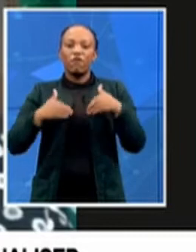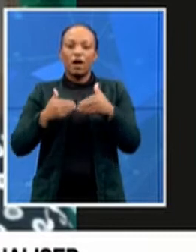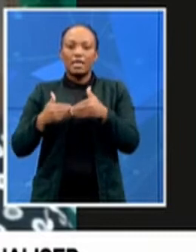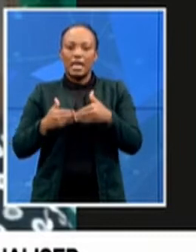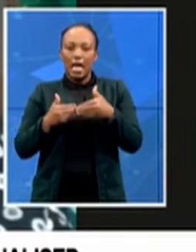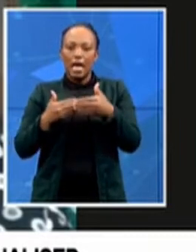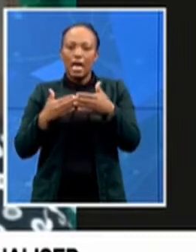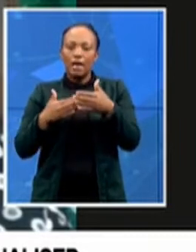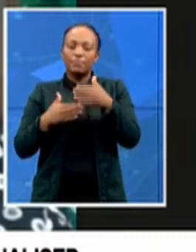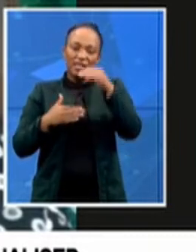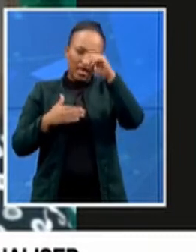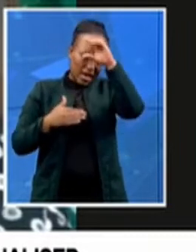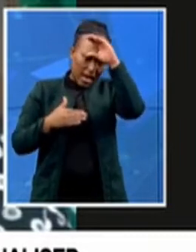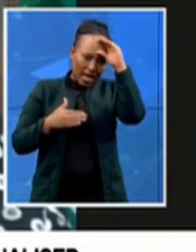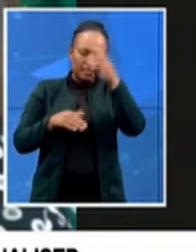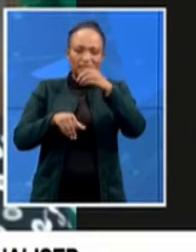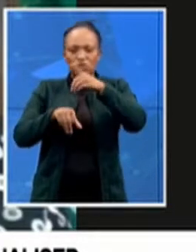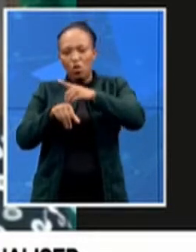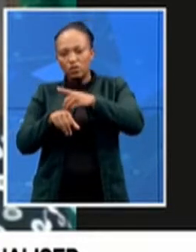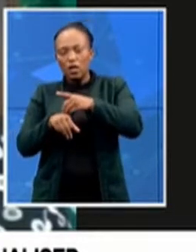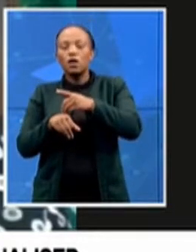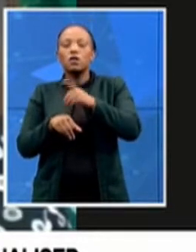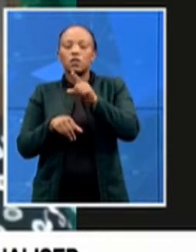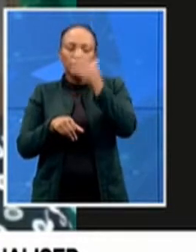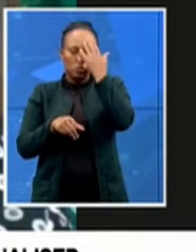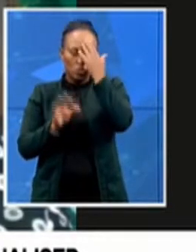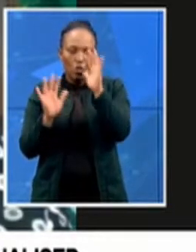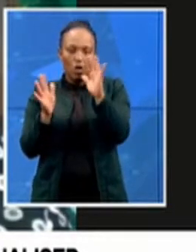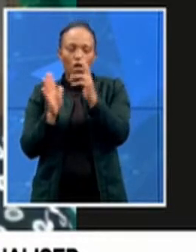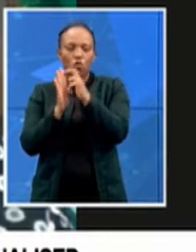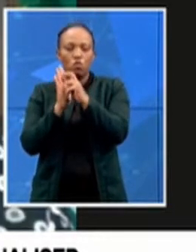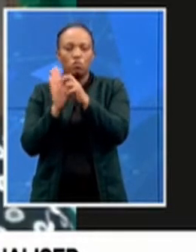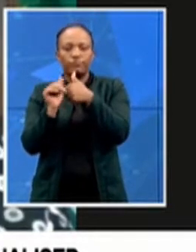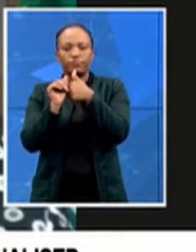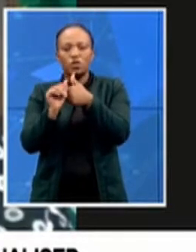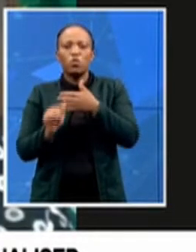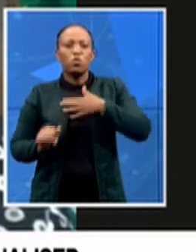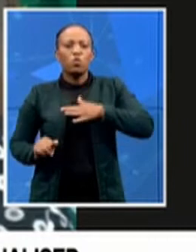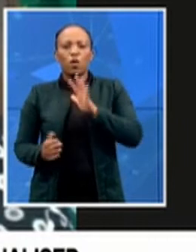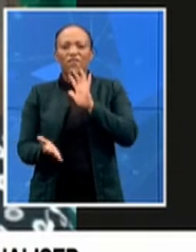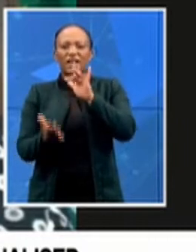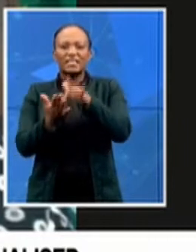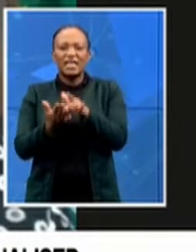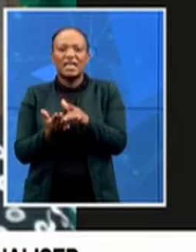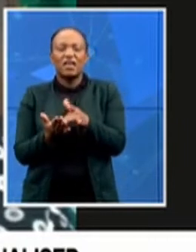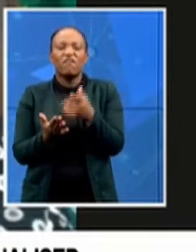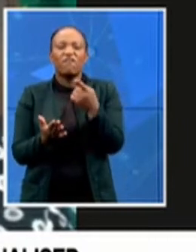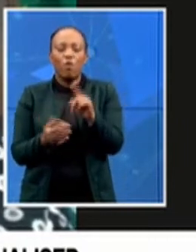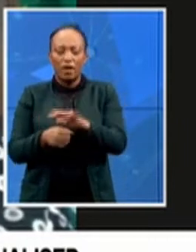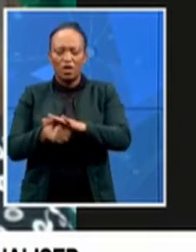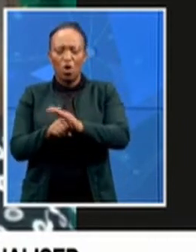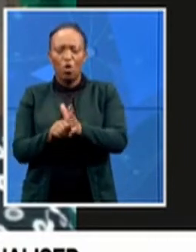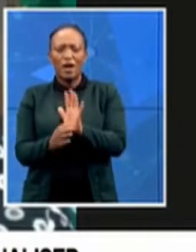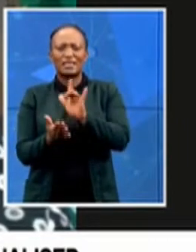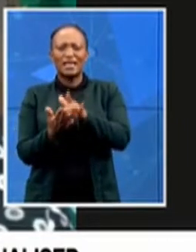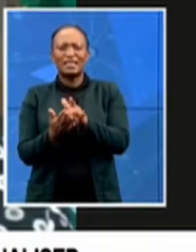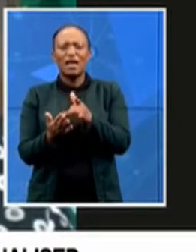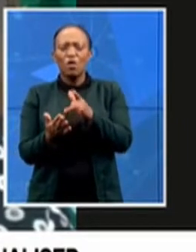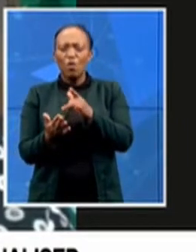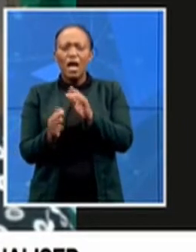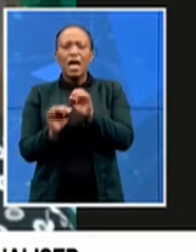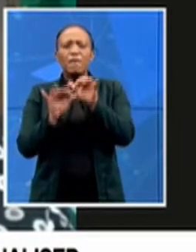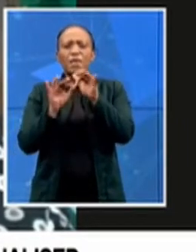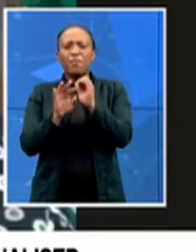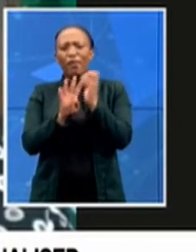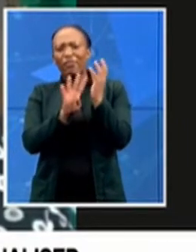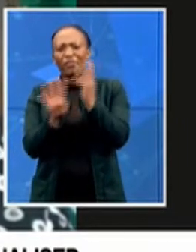to see our vaccine sites becoming centers of the spread of the disease. So that's why it's very important that we have